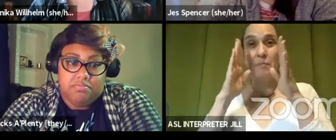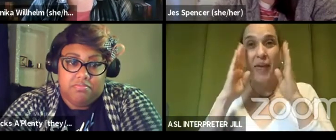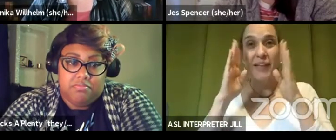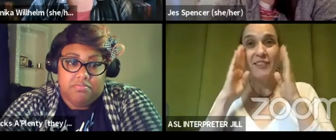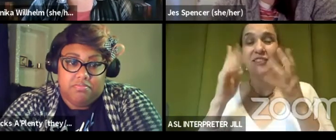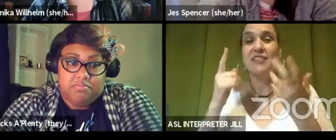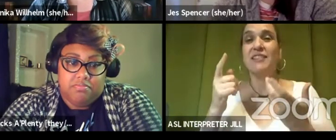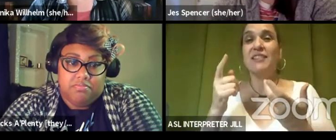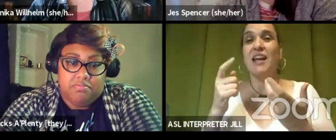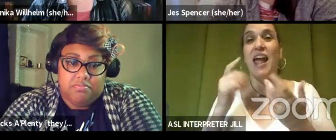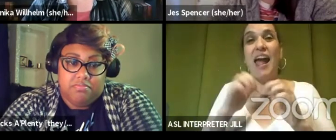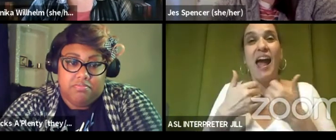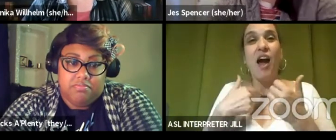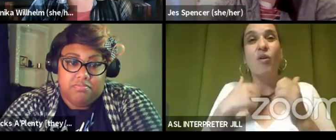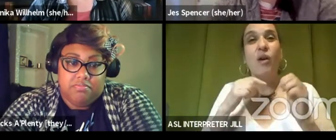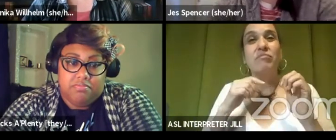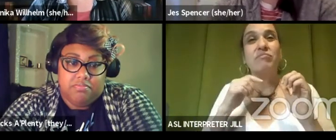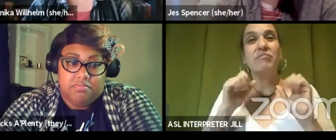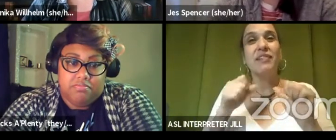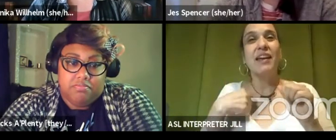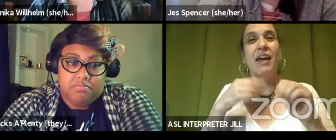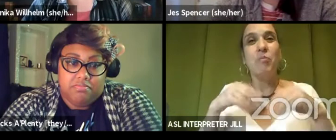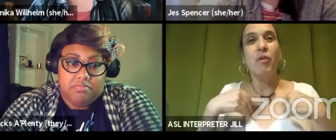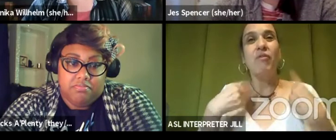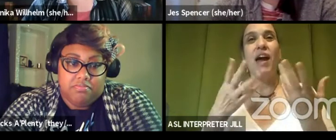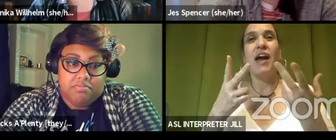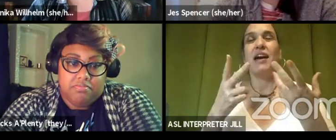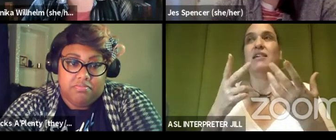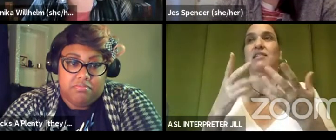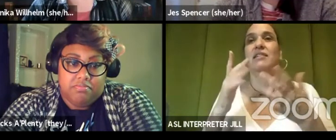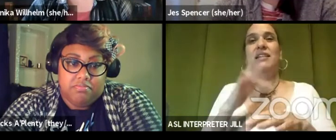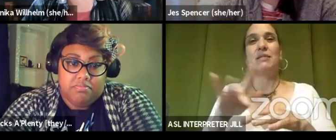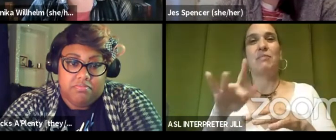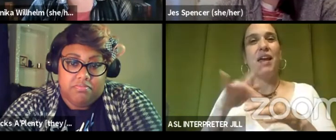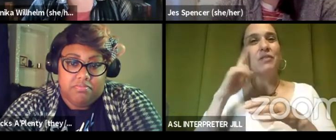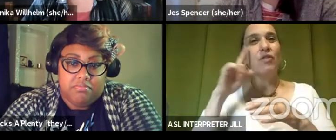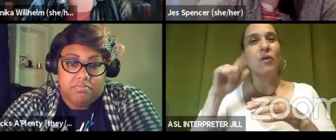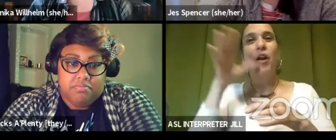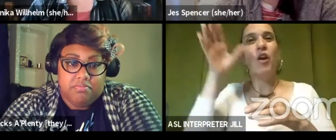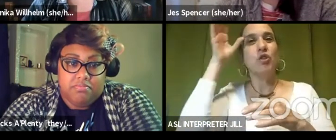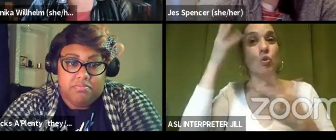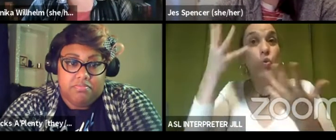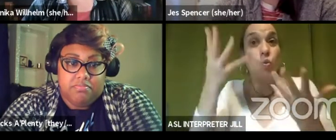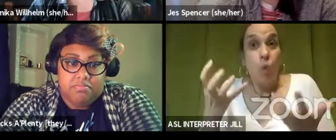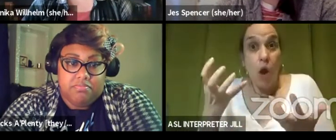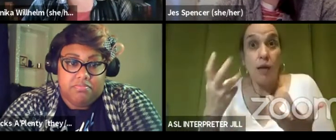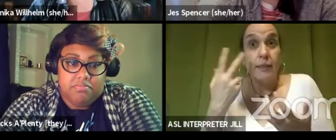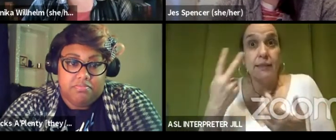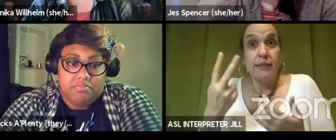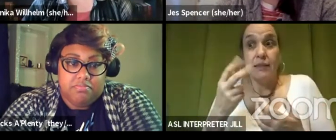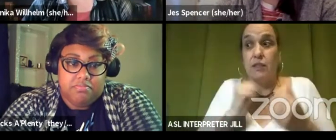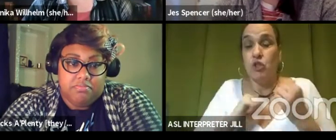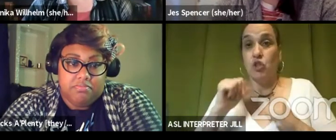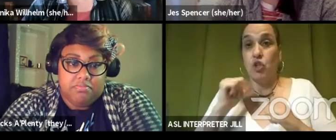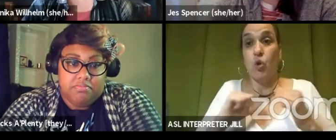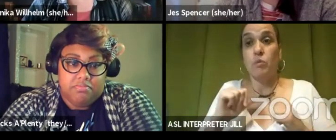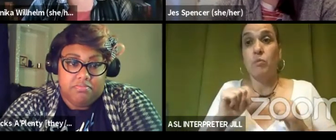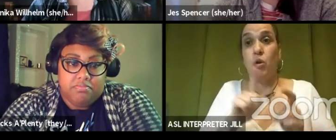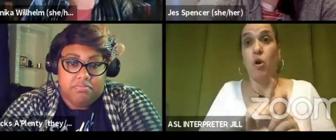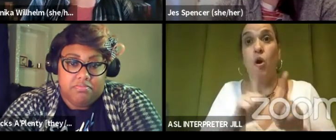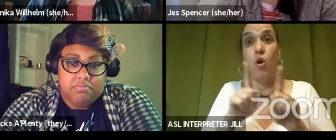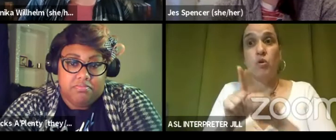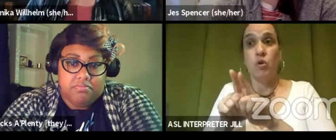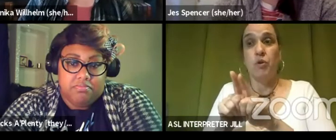do I provide space for parents that want to come see these shows? And, but also, you know,